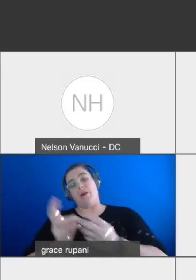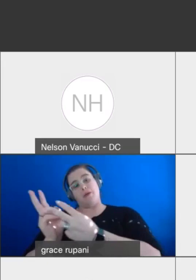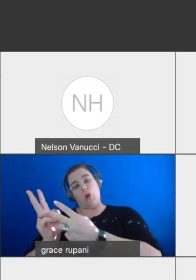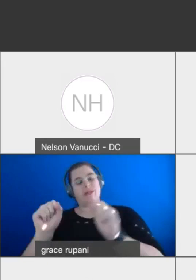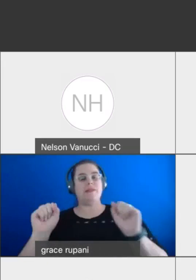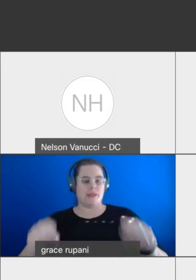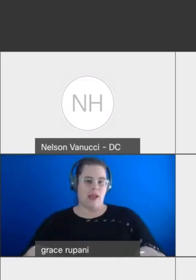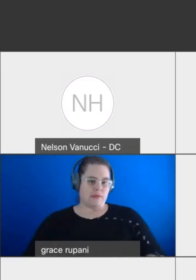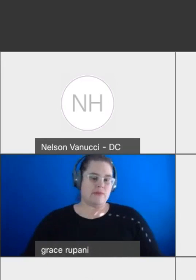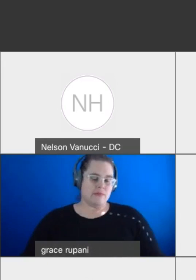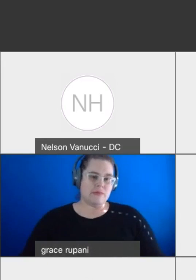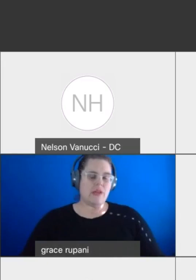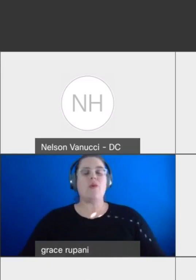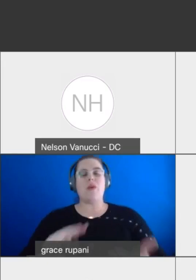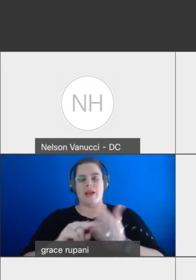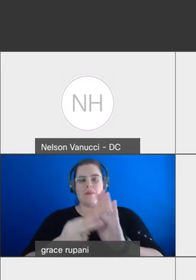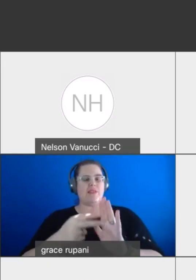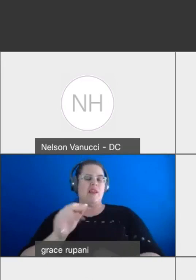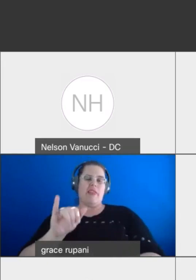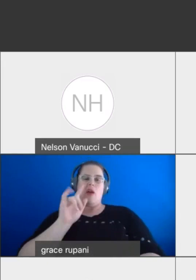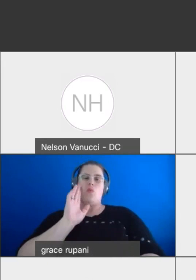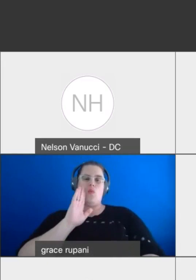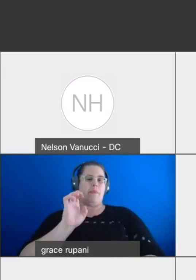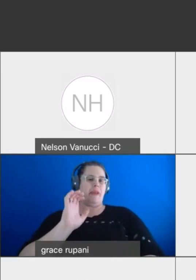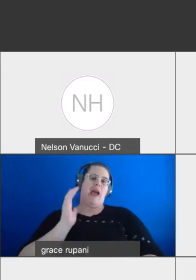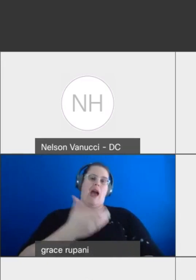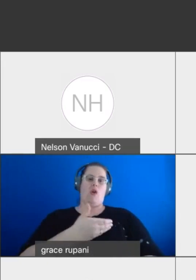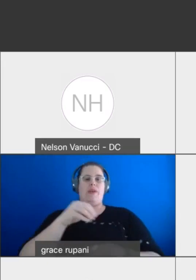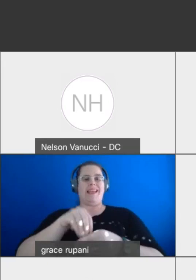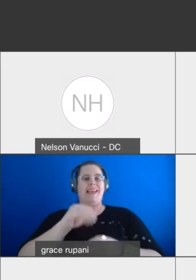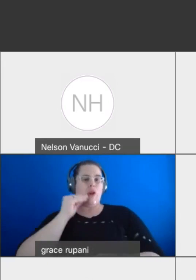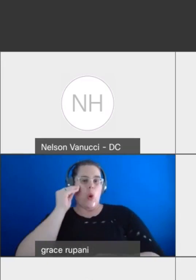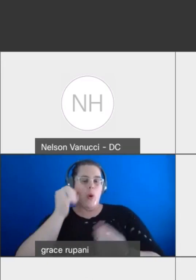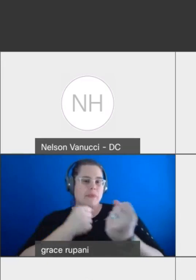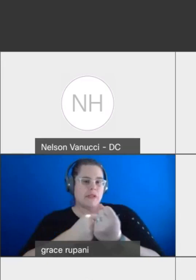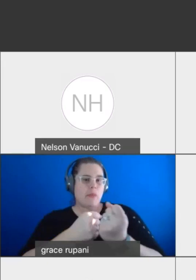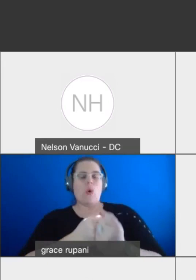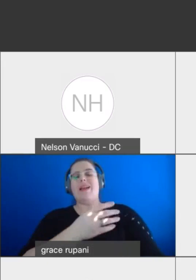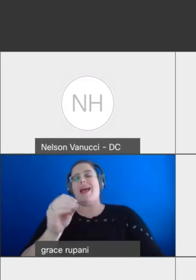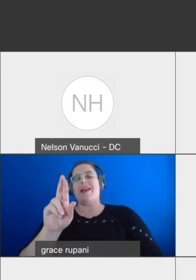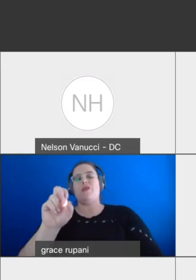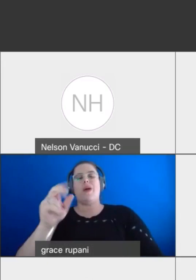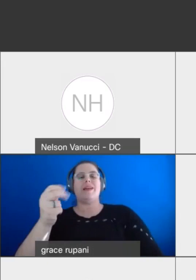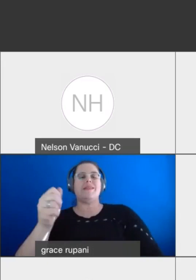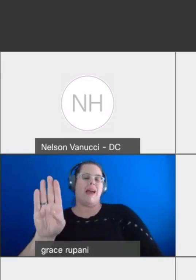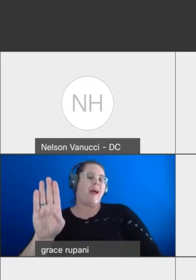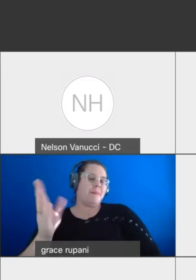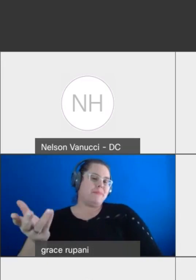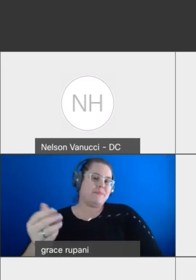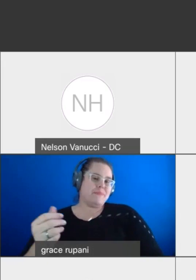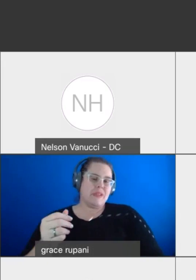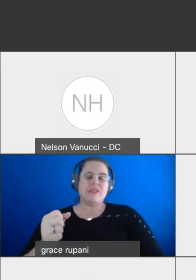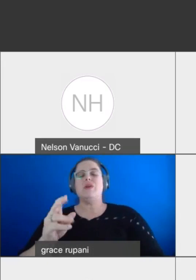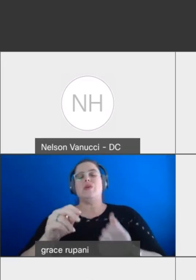will be our in-home support and residential providers. It wouldn't be, so it'll be the